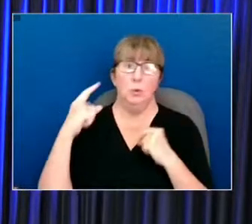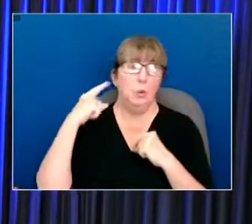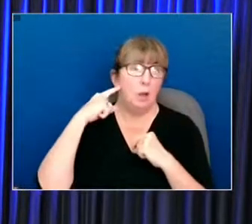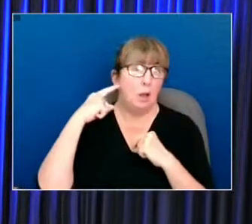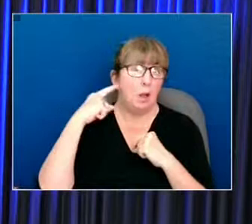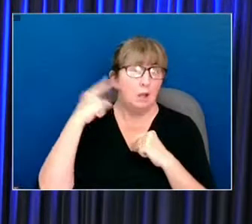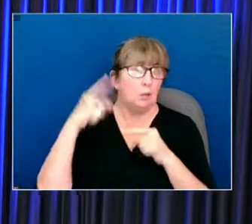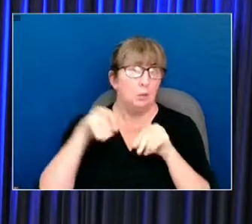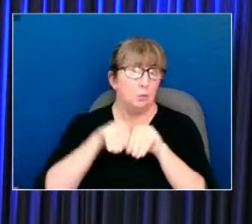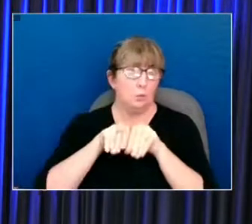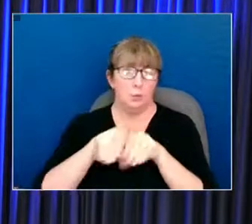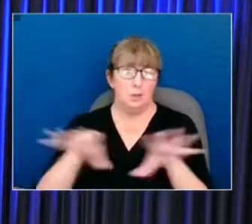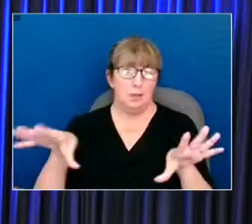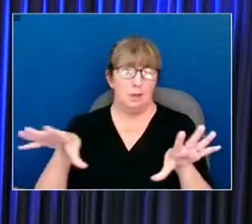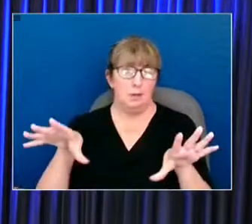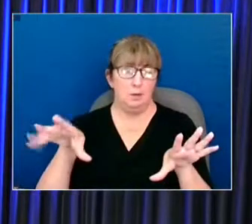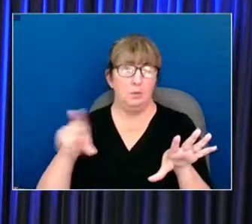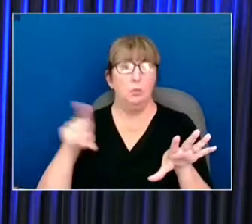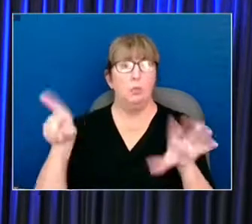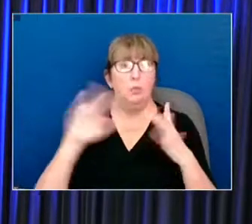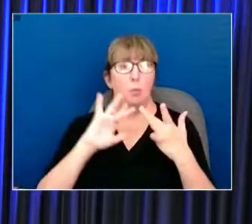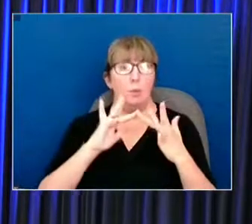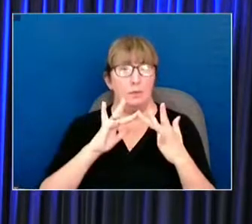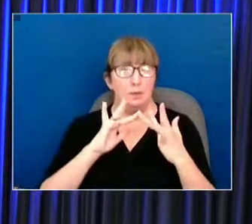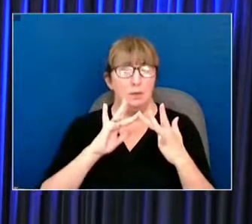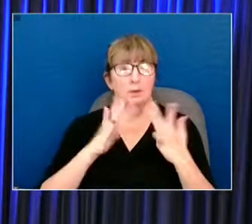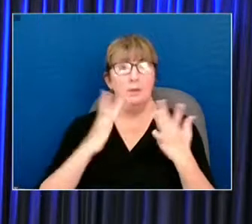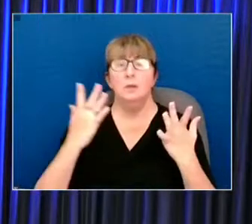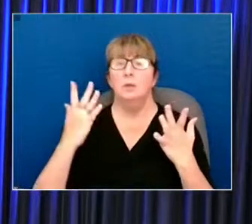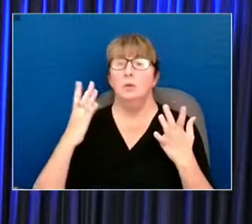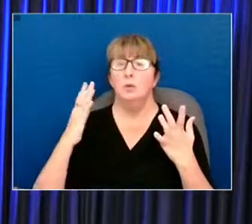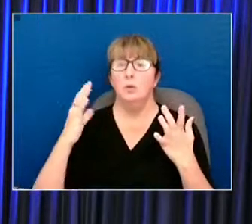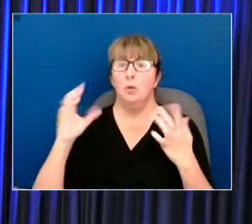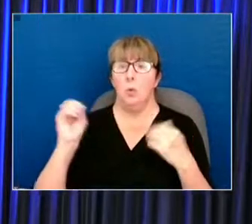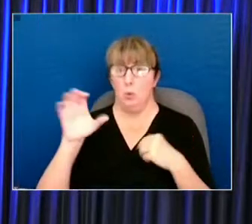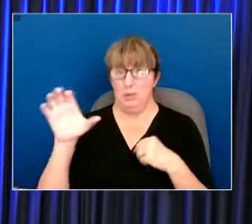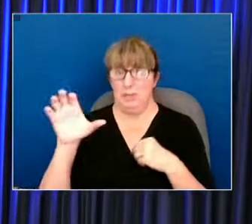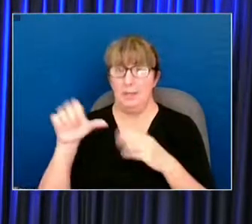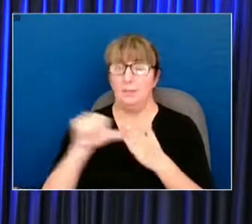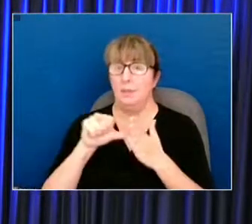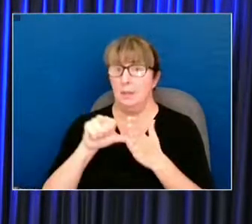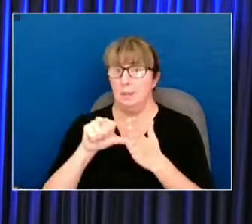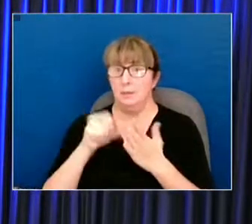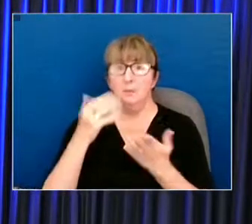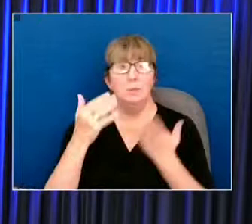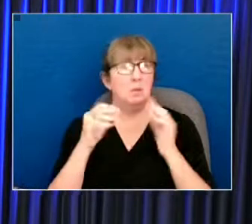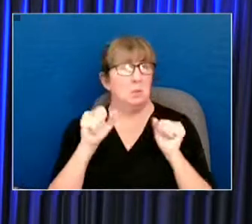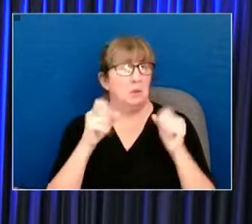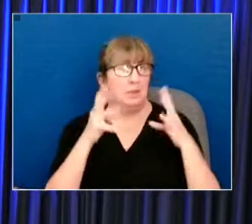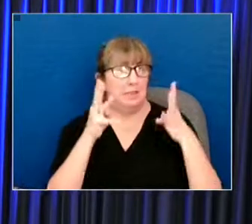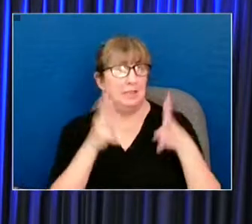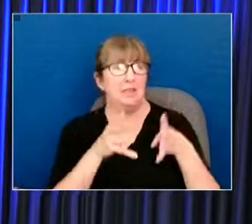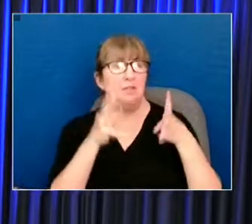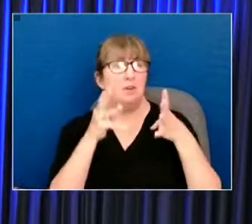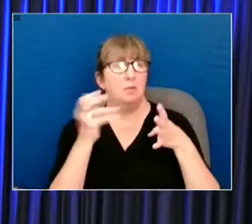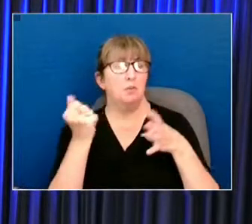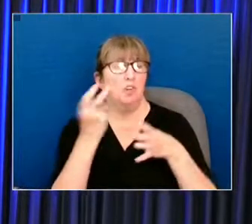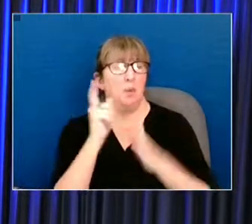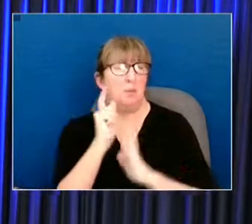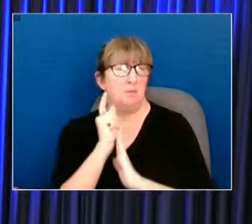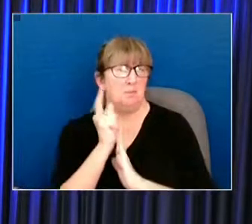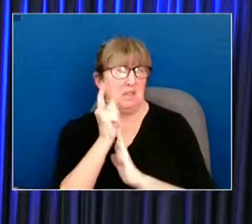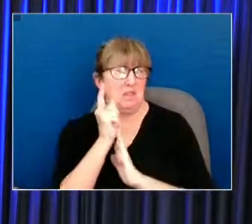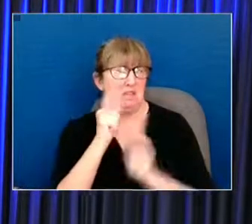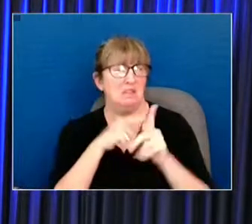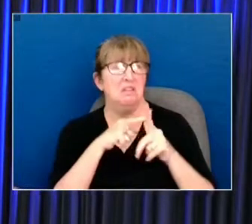to the actual website, to the actual OC page, and maybe we can leave it up for a couple of minutes and then turn it